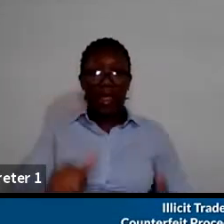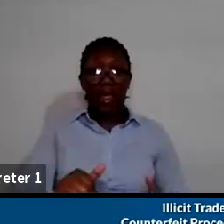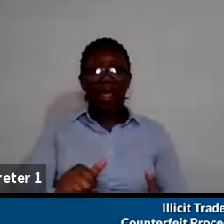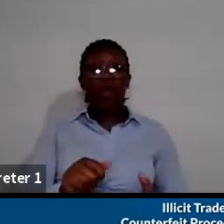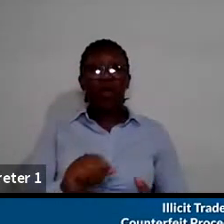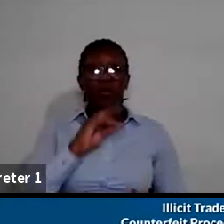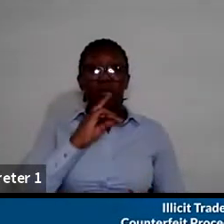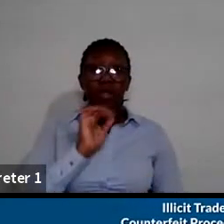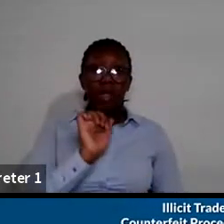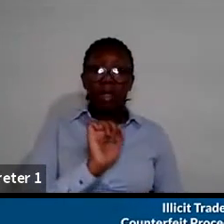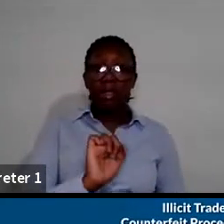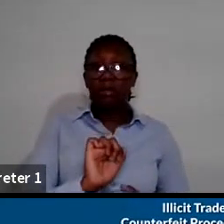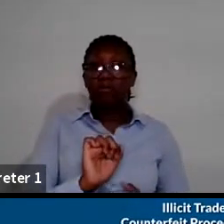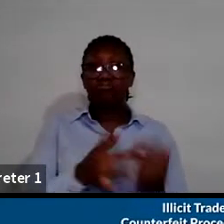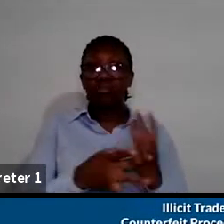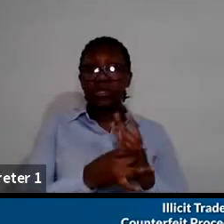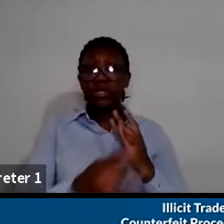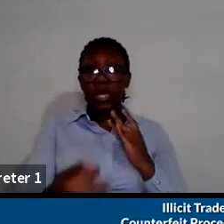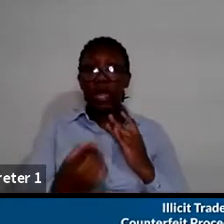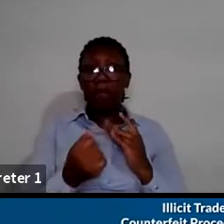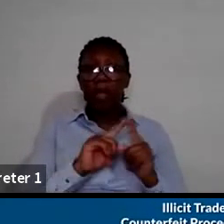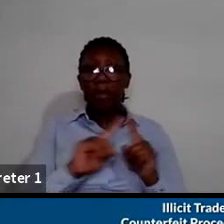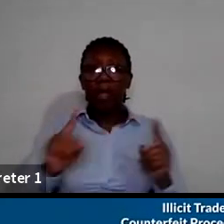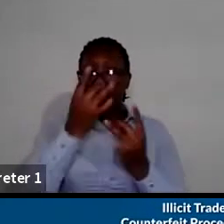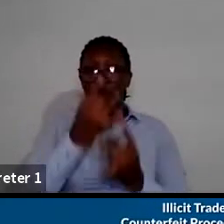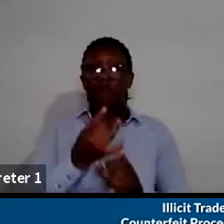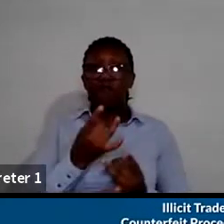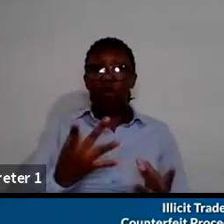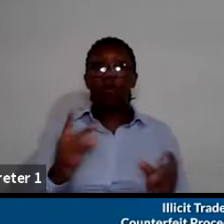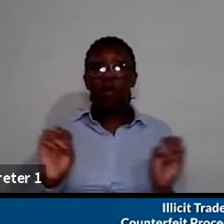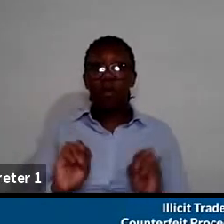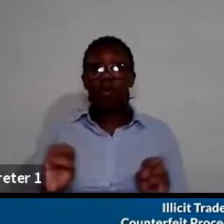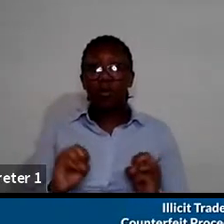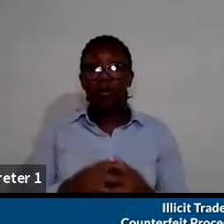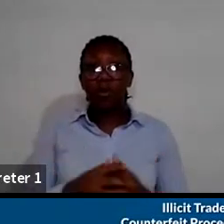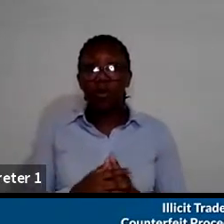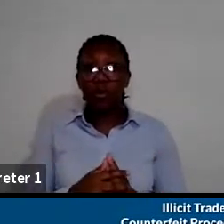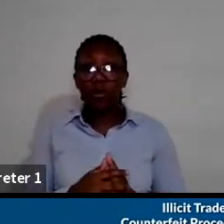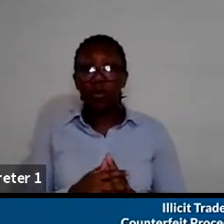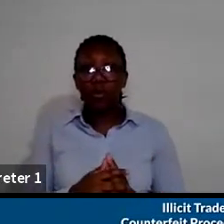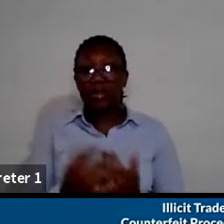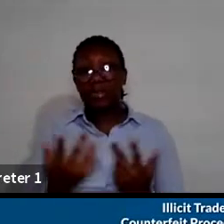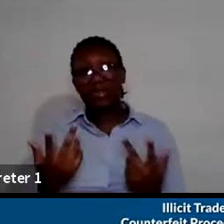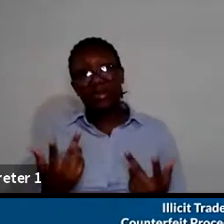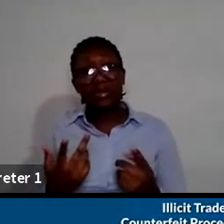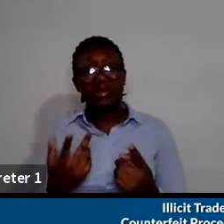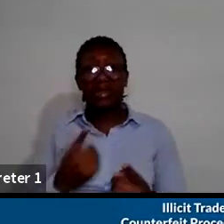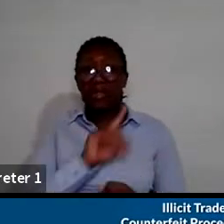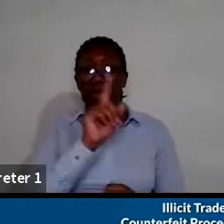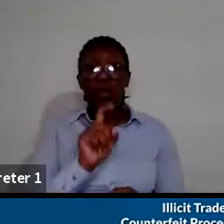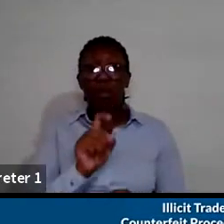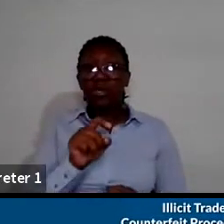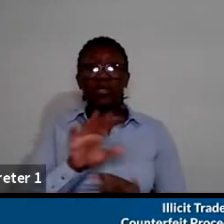think the question is not very much clear.